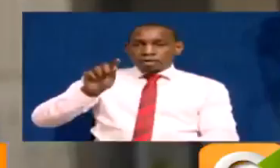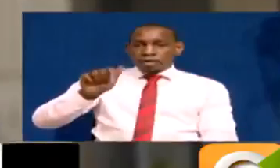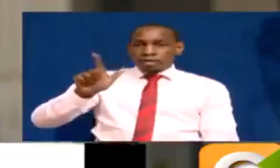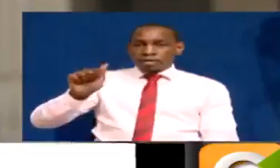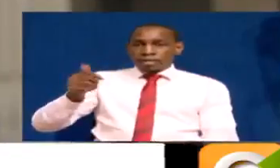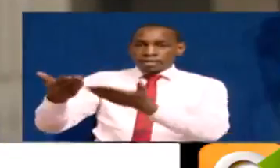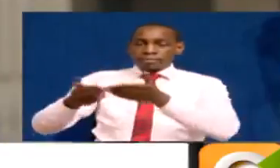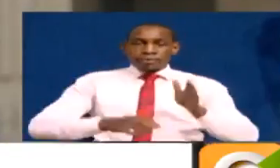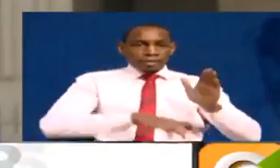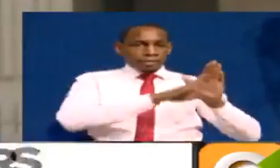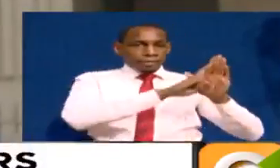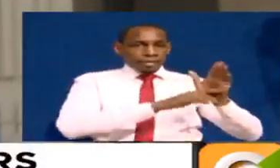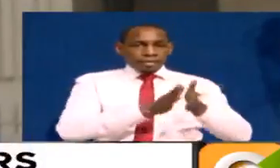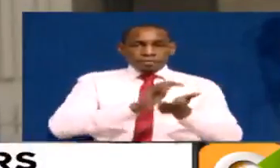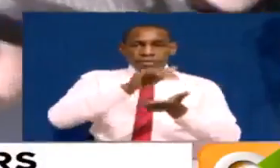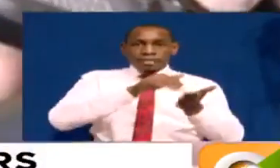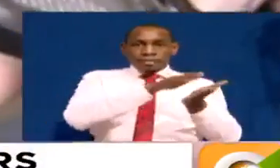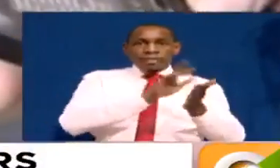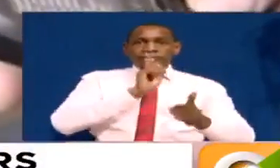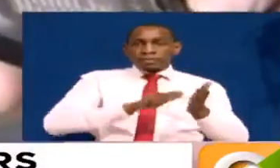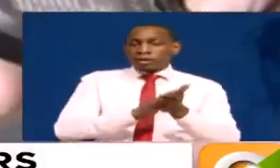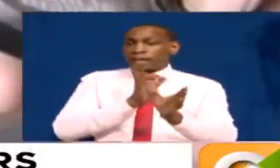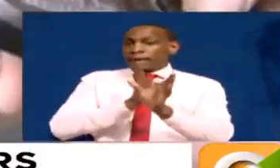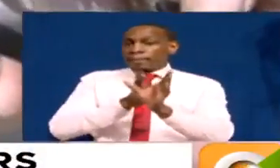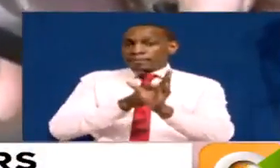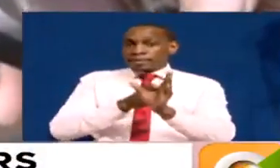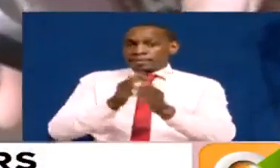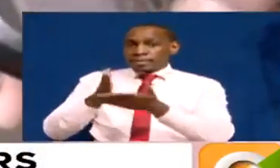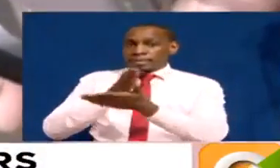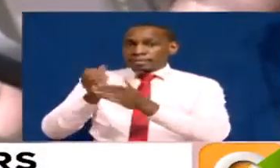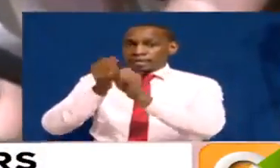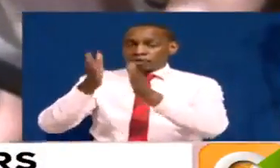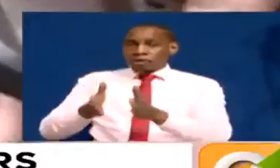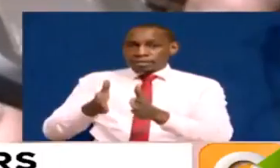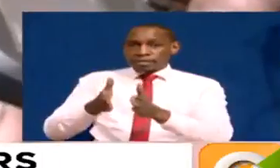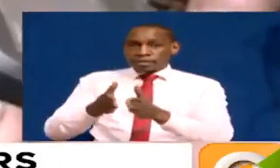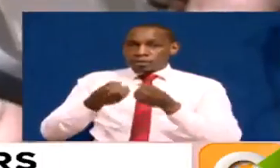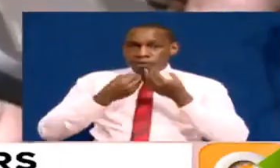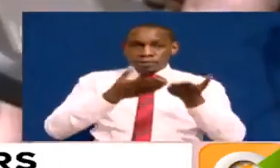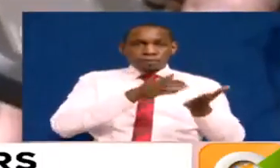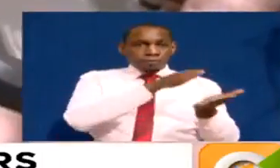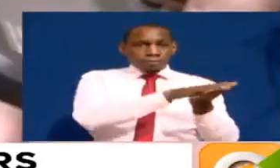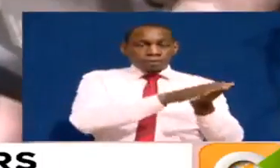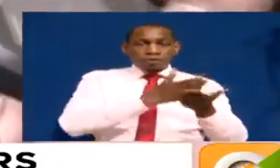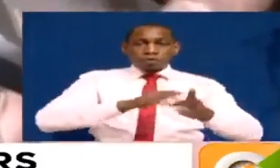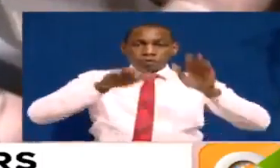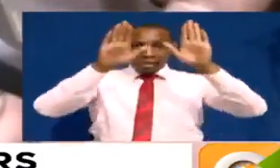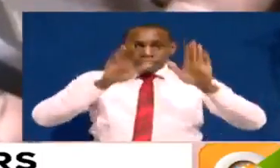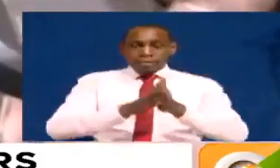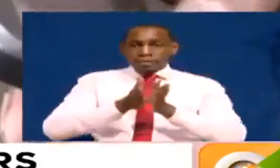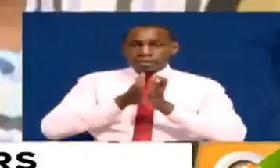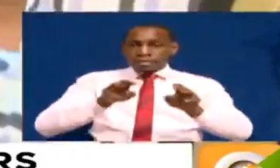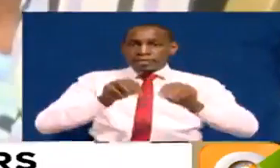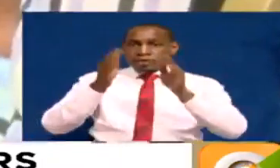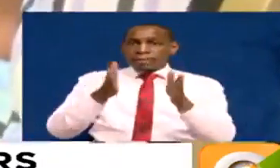welcoming regulations by the central bank, however noting the participation from sector players in forming the regulations is key. General